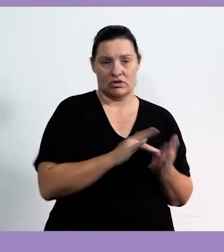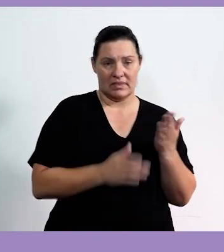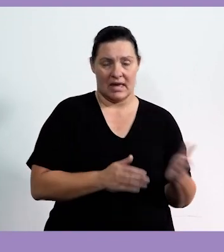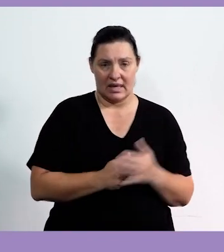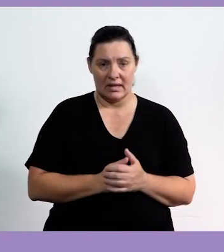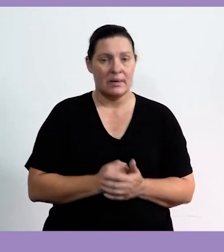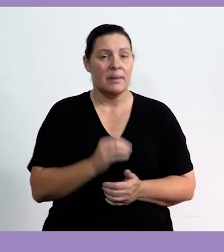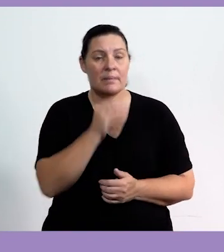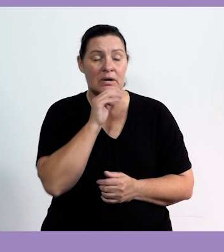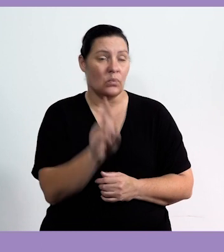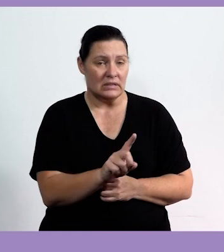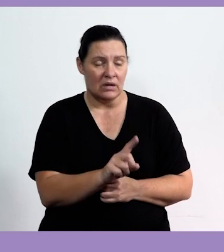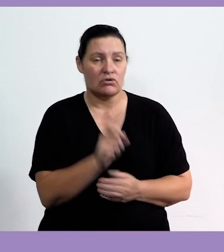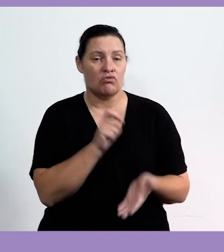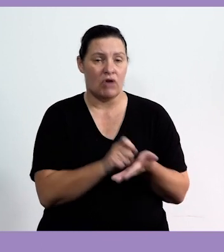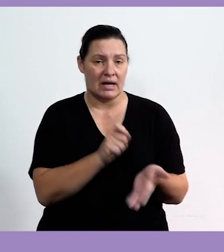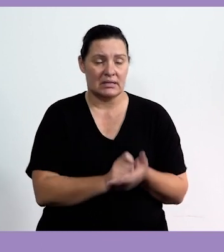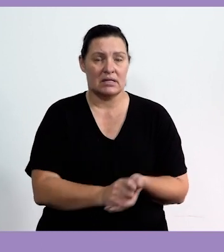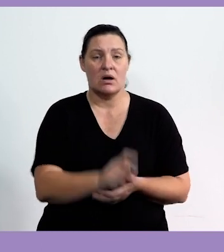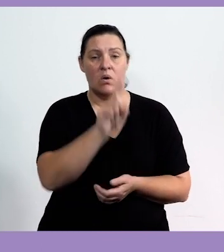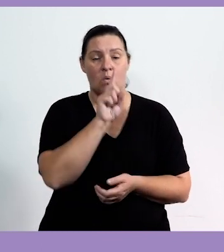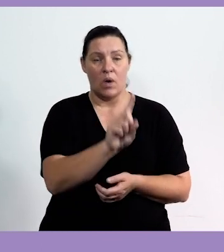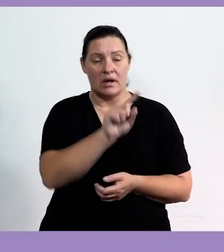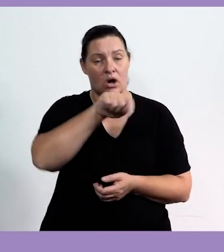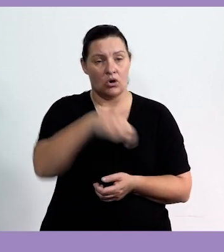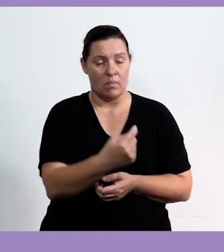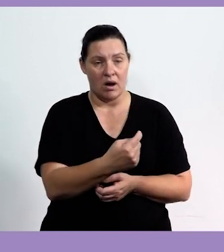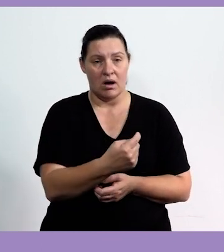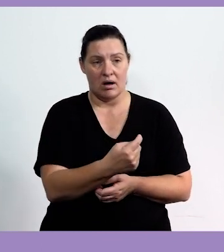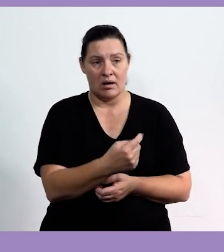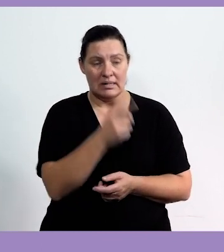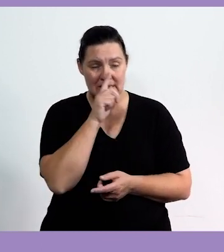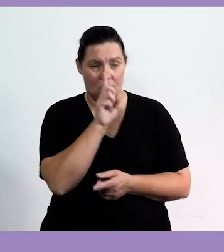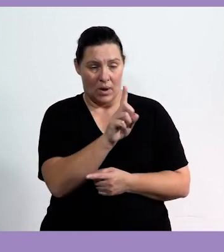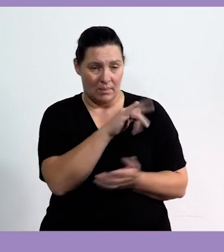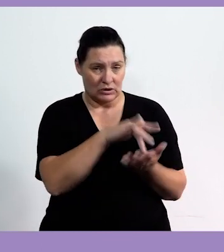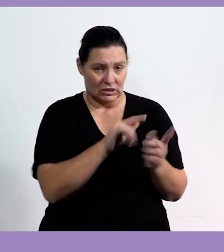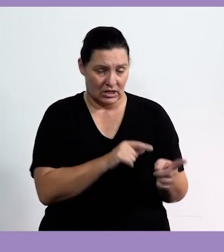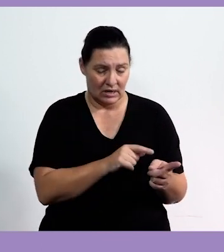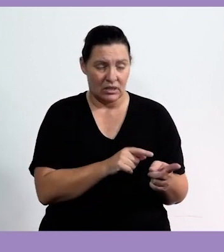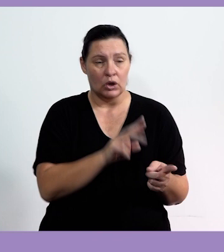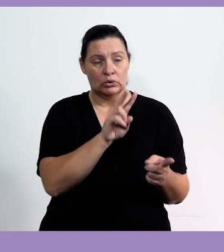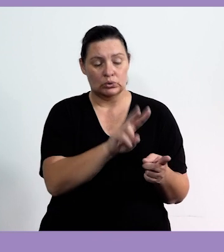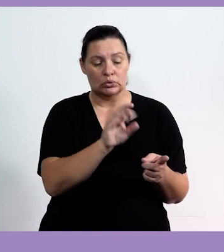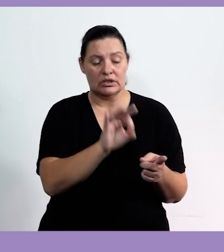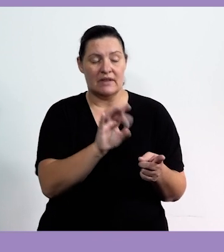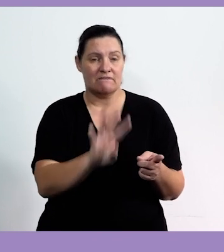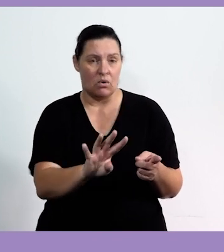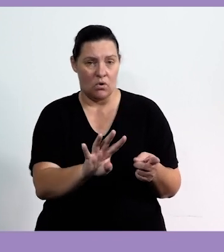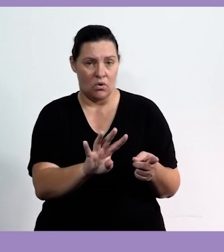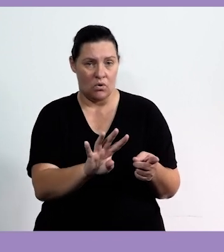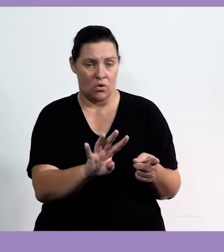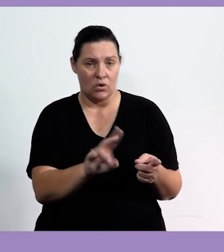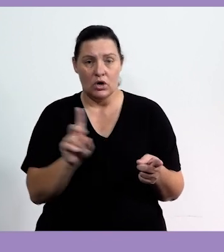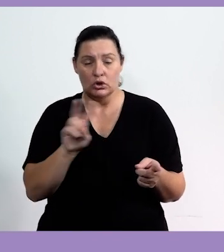ones position. So what does that mean? We are going to write it as 1, comma, see the 1 is there in the ones position, comma 2,